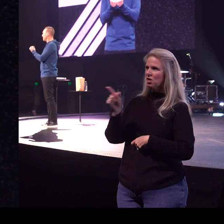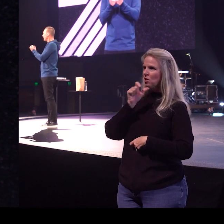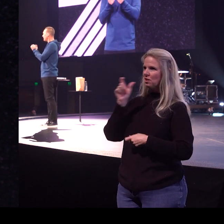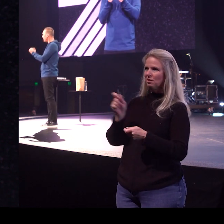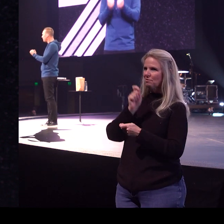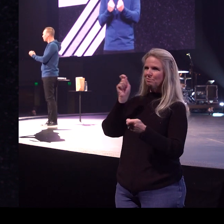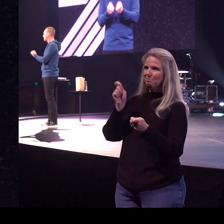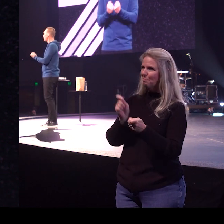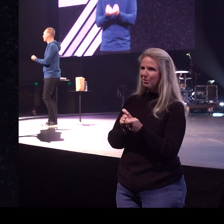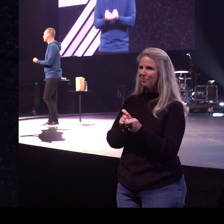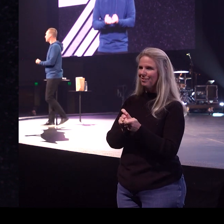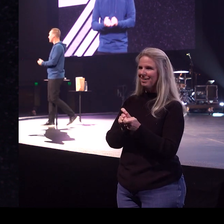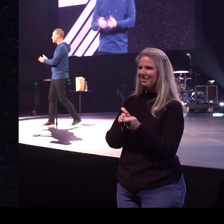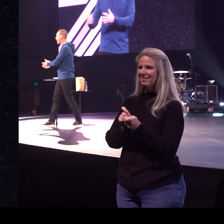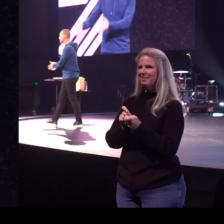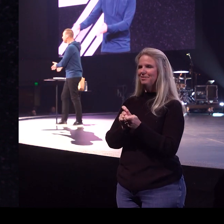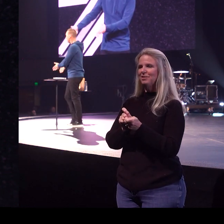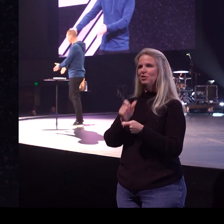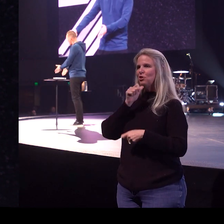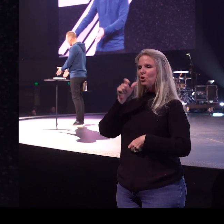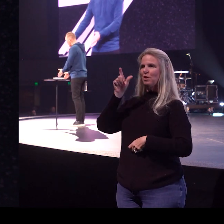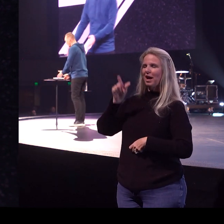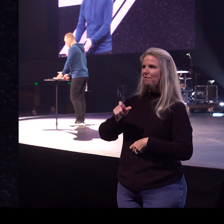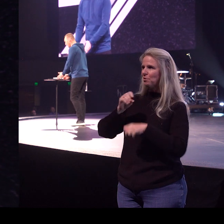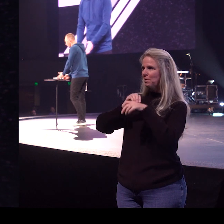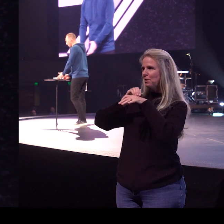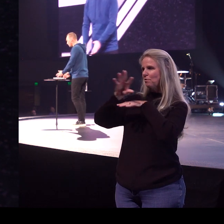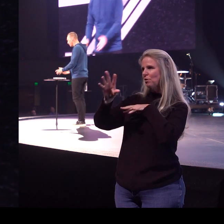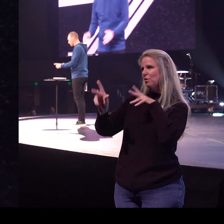effective and influence people for Jesus. In fact, the third